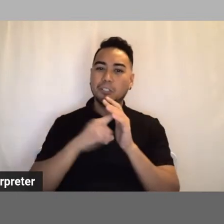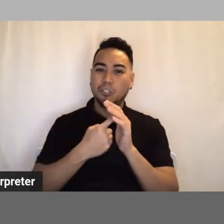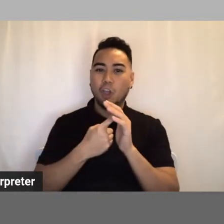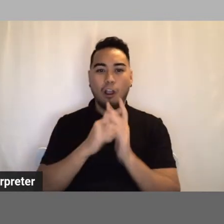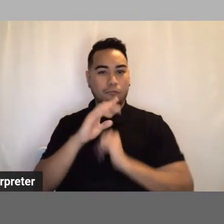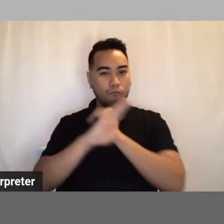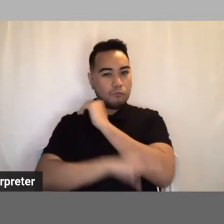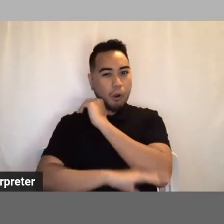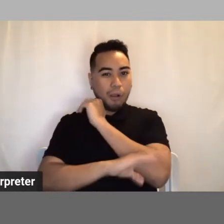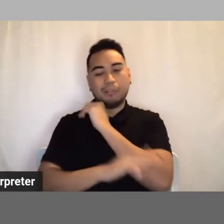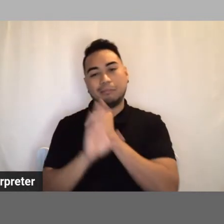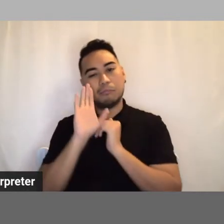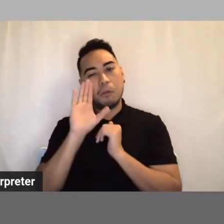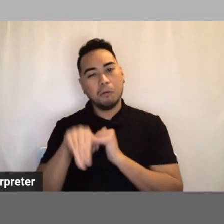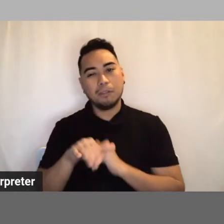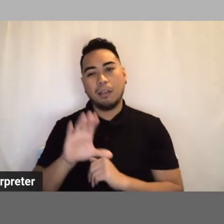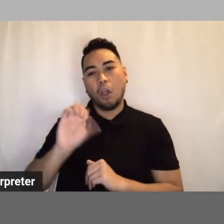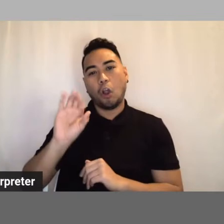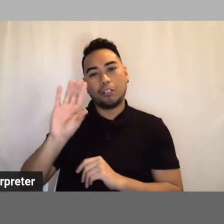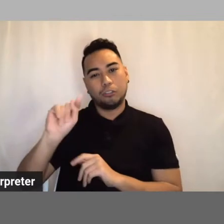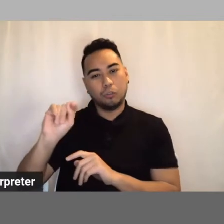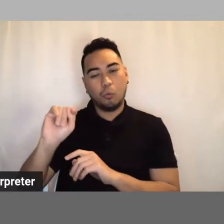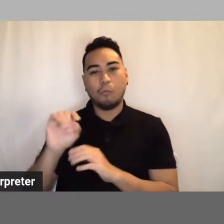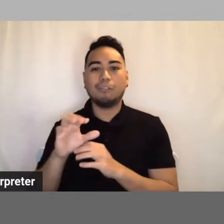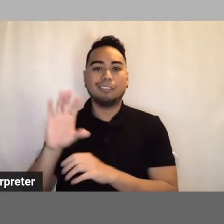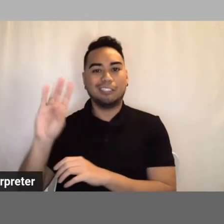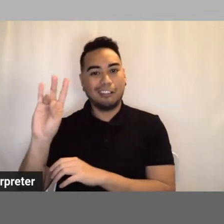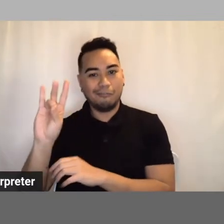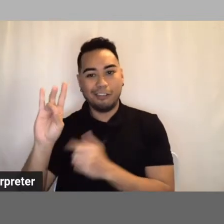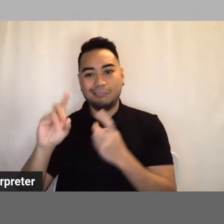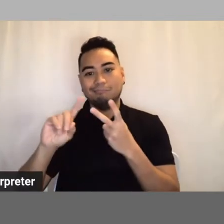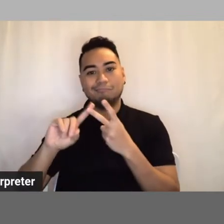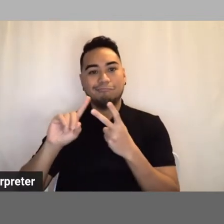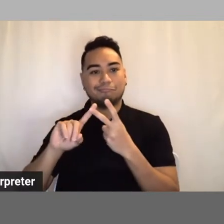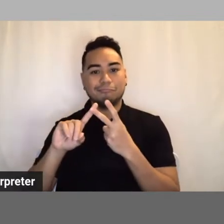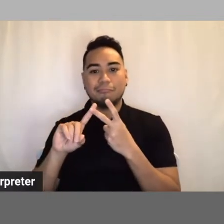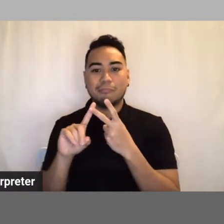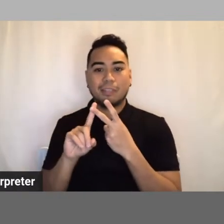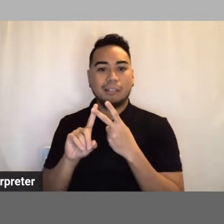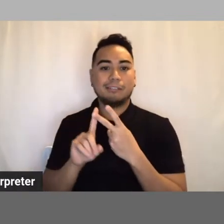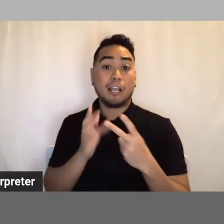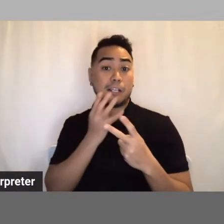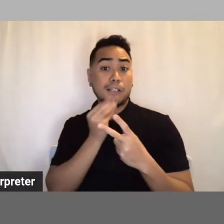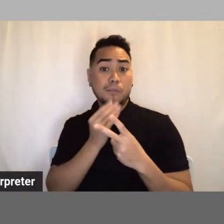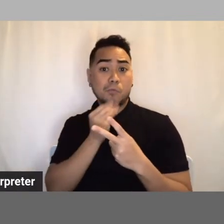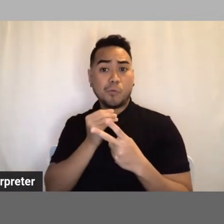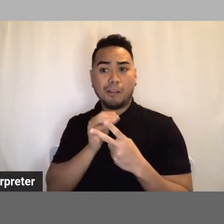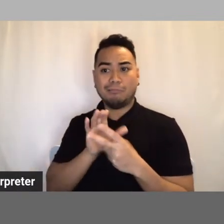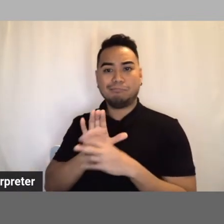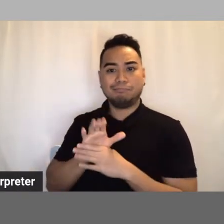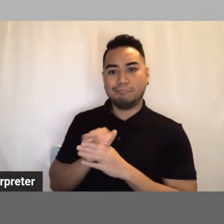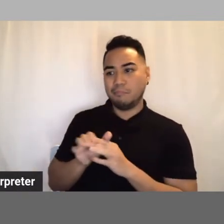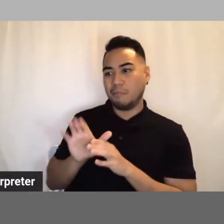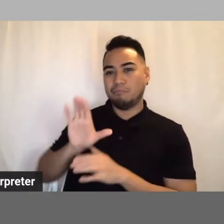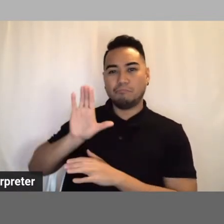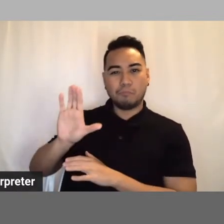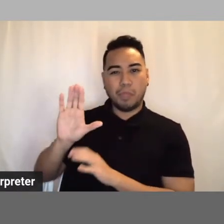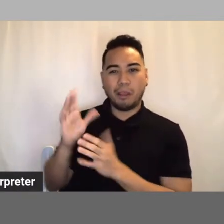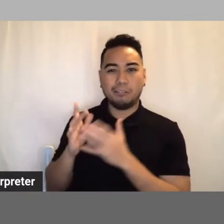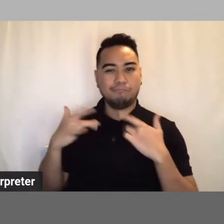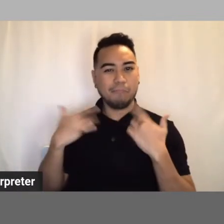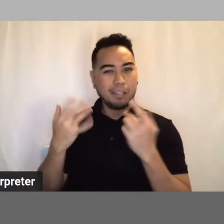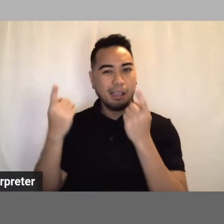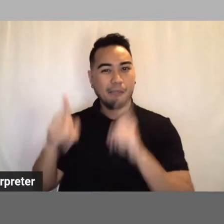know, the events of October 7th and the beginning of Israel's genocidal campaign in Gaza meant that we really had to take a step